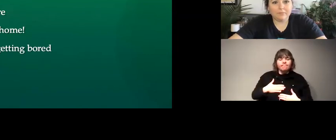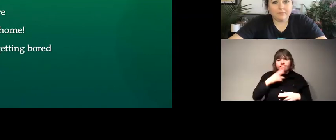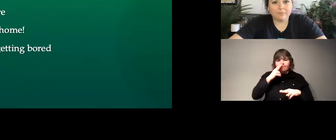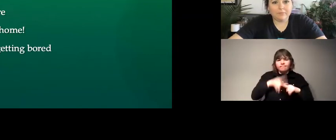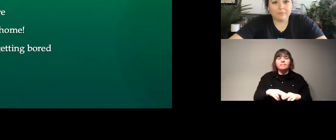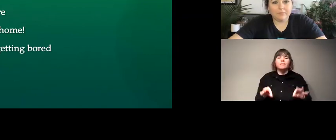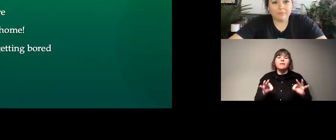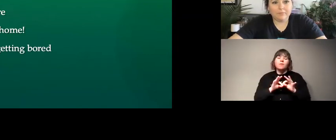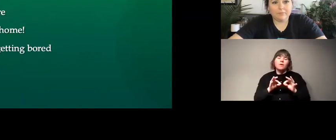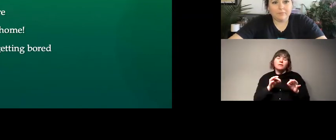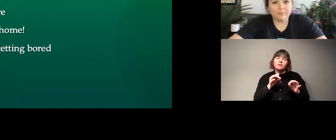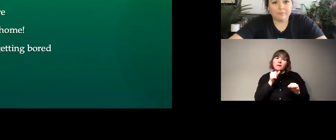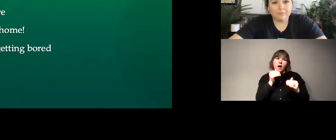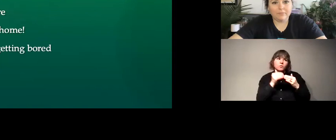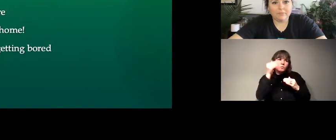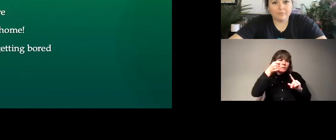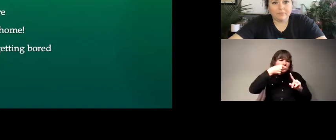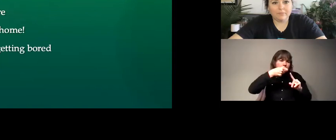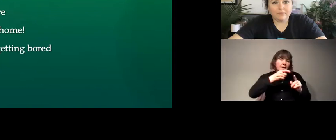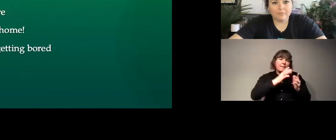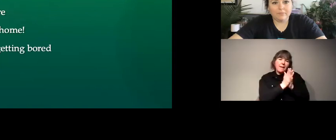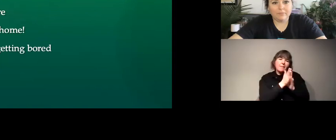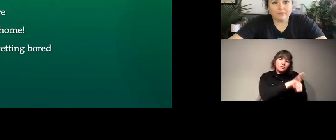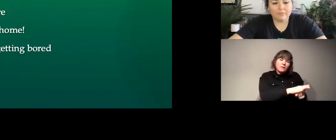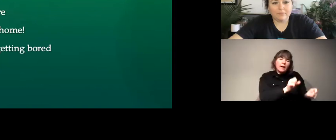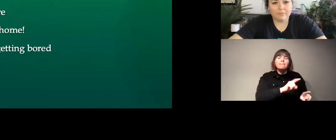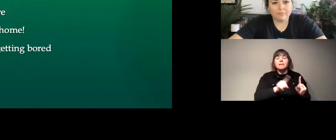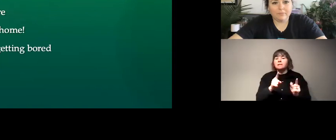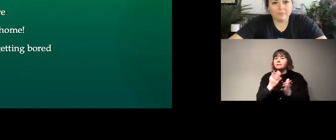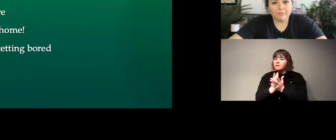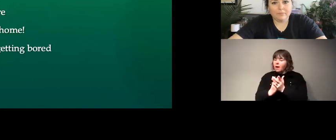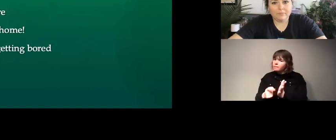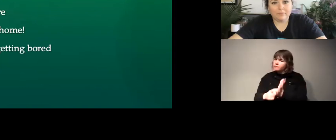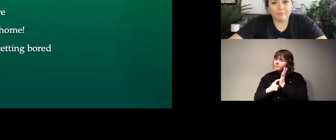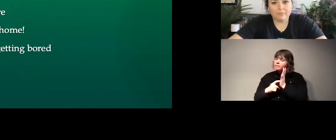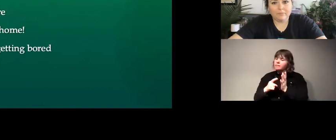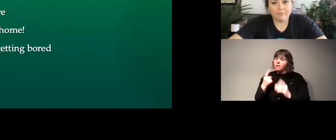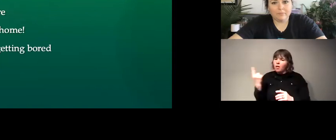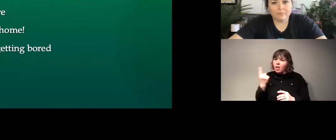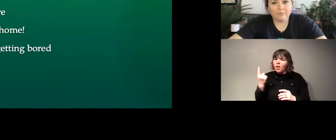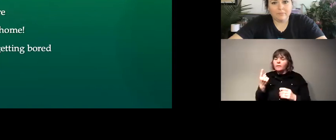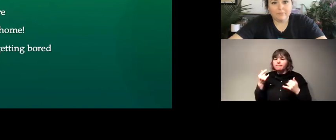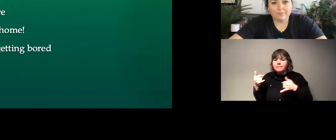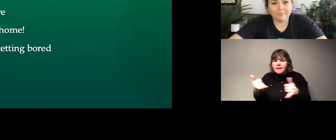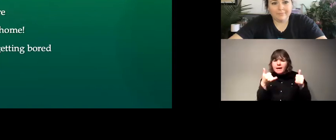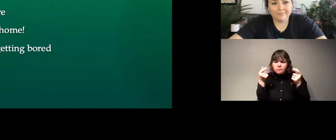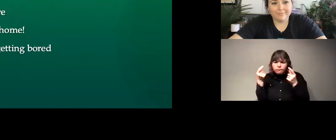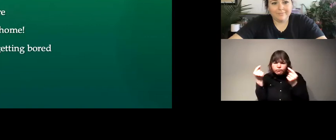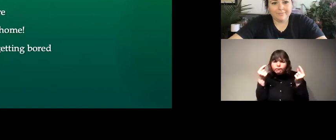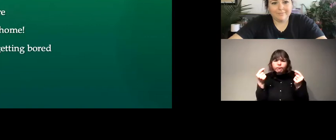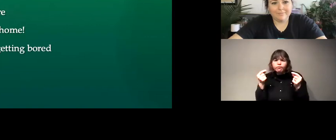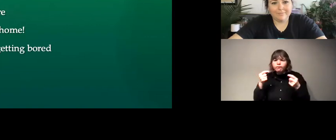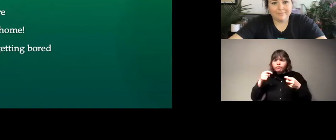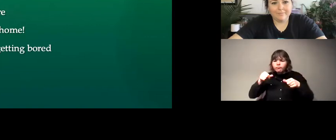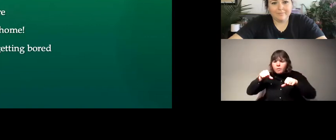give them stimulation because it's stressful. But some of them, it's really important that they always get things to play with or puzzles